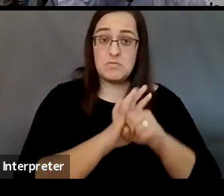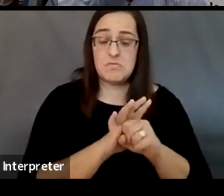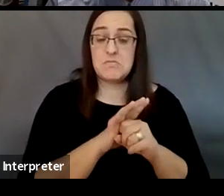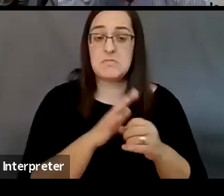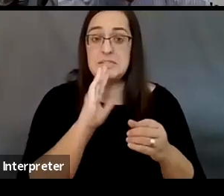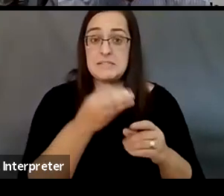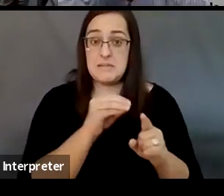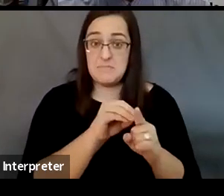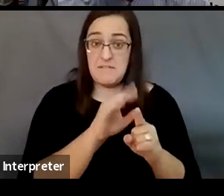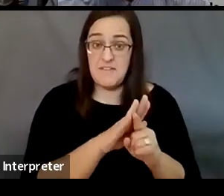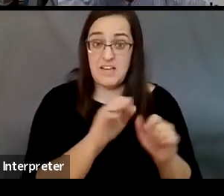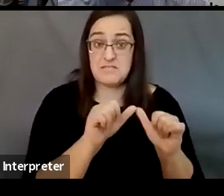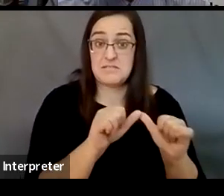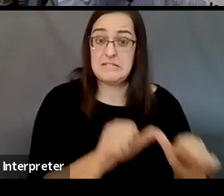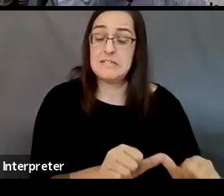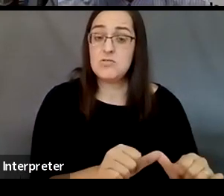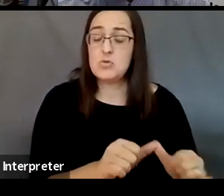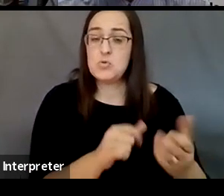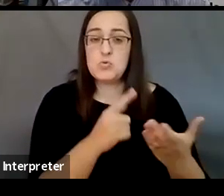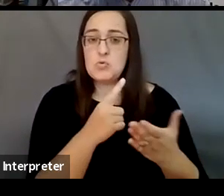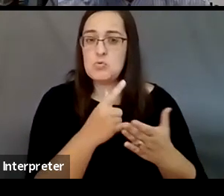that are possible with this?